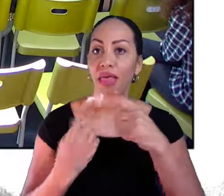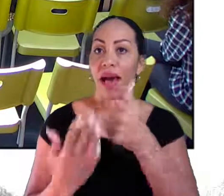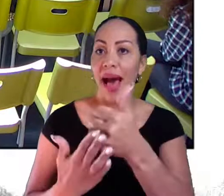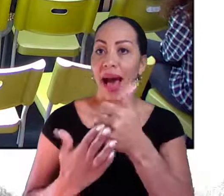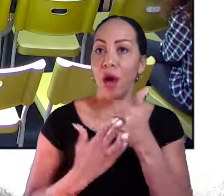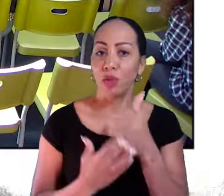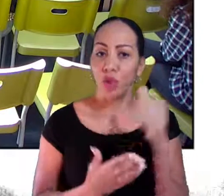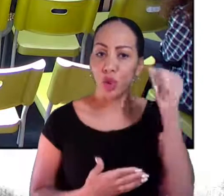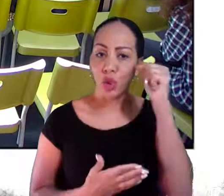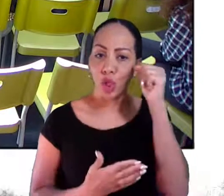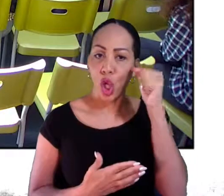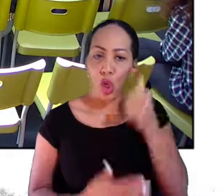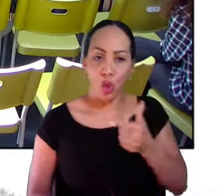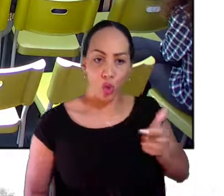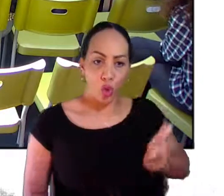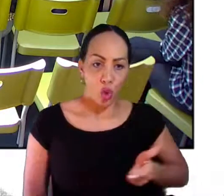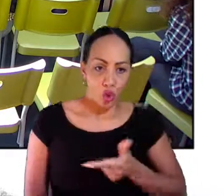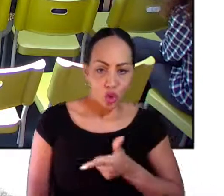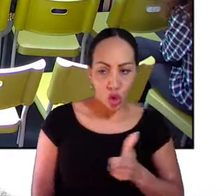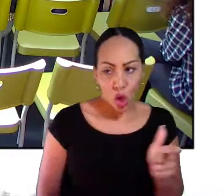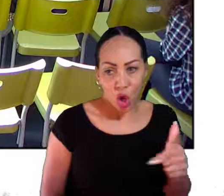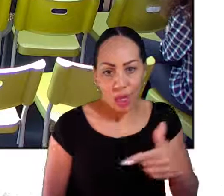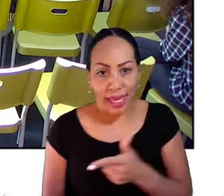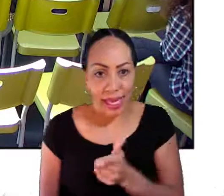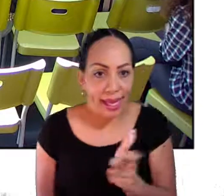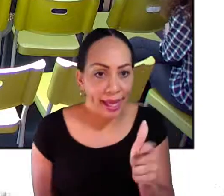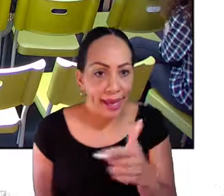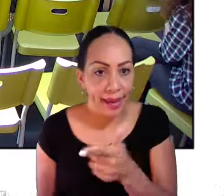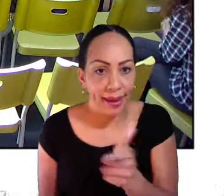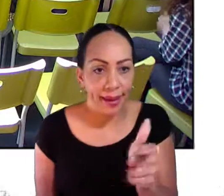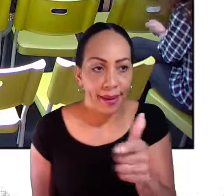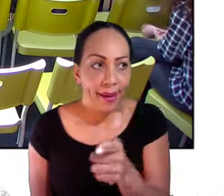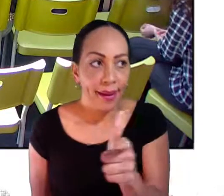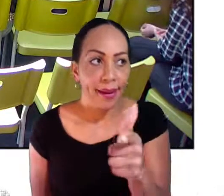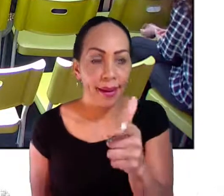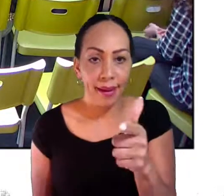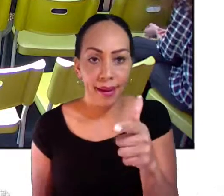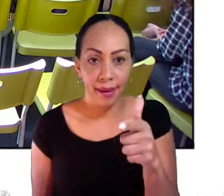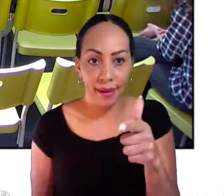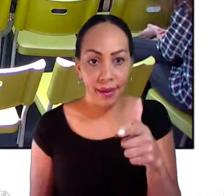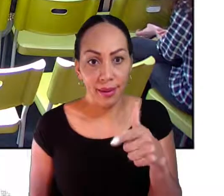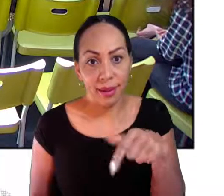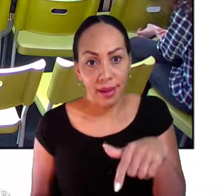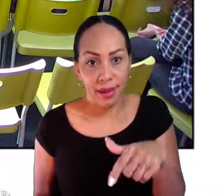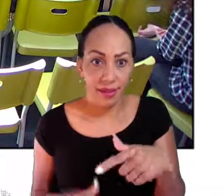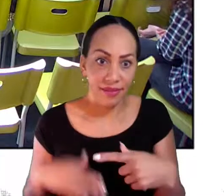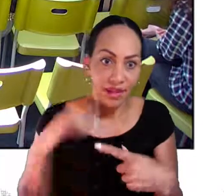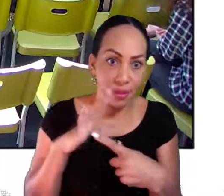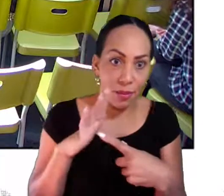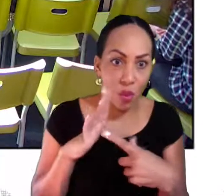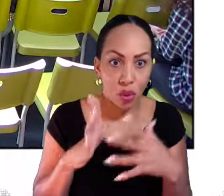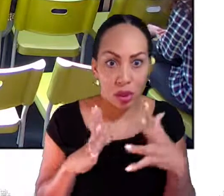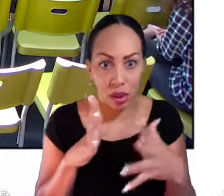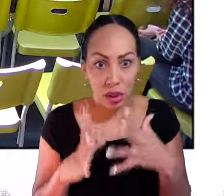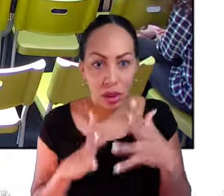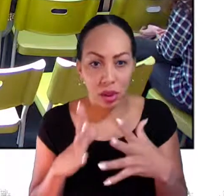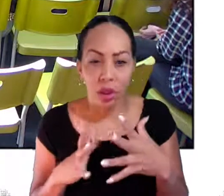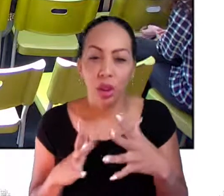are moving to, and that how critical that is. And I mean, almost discovering your own